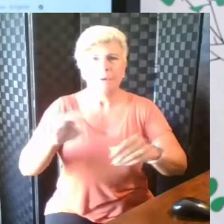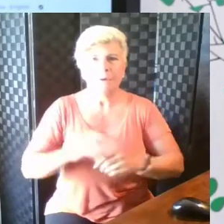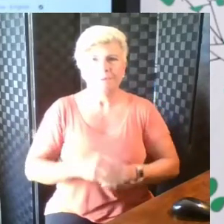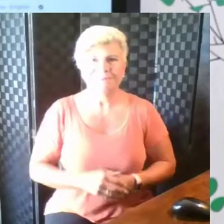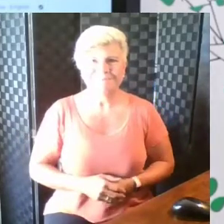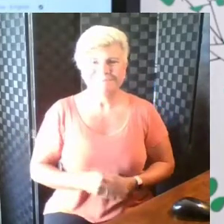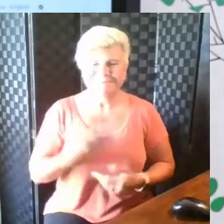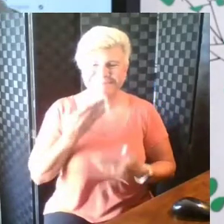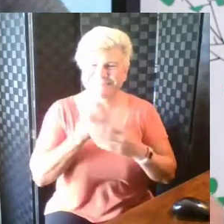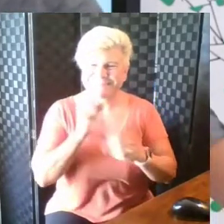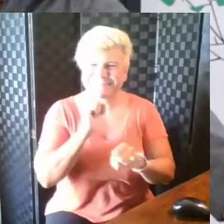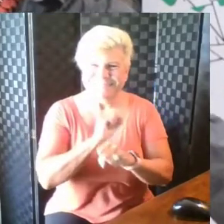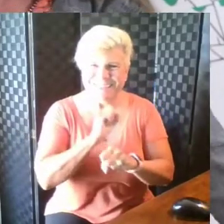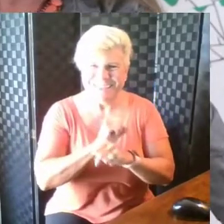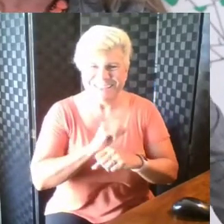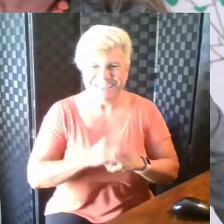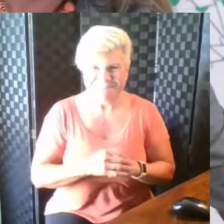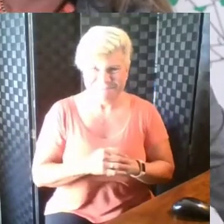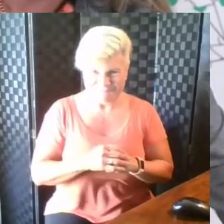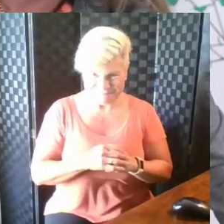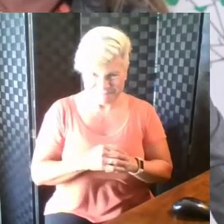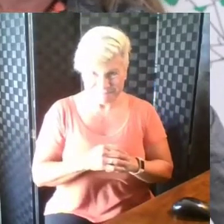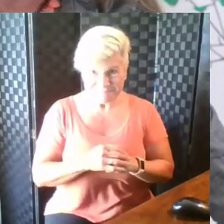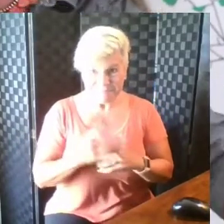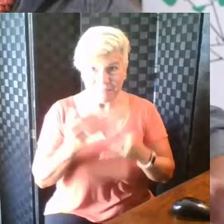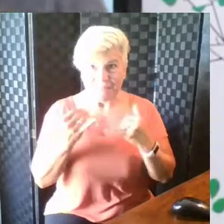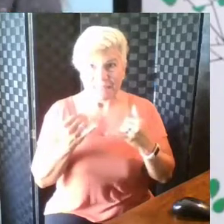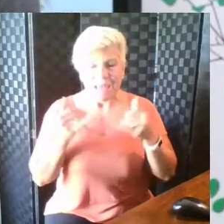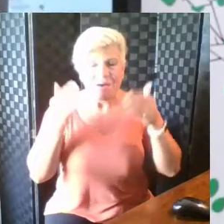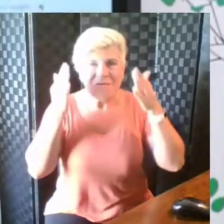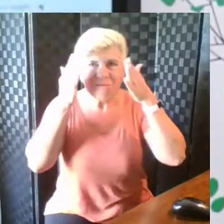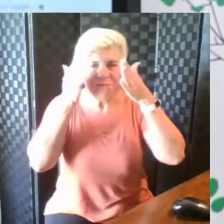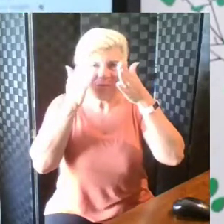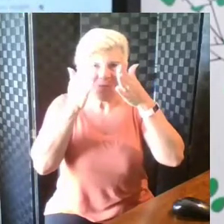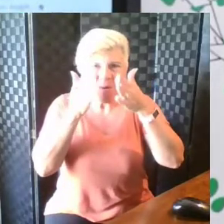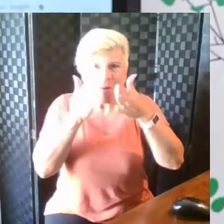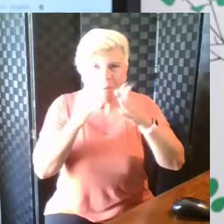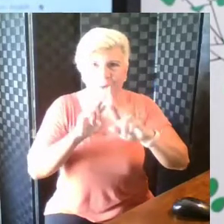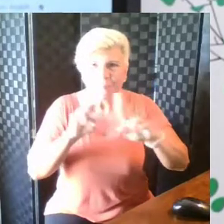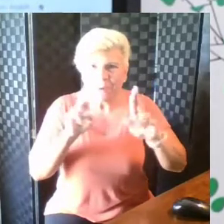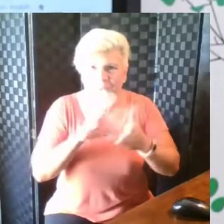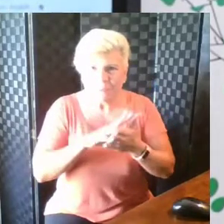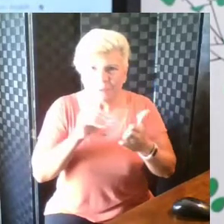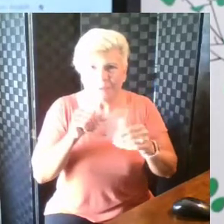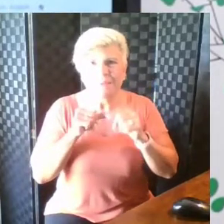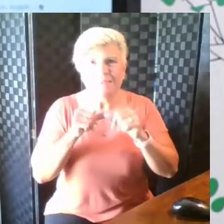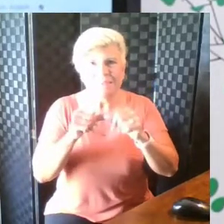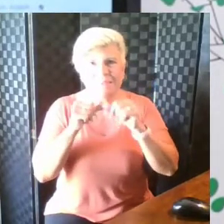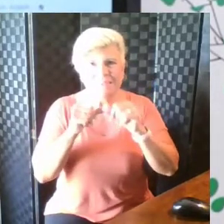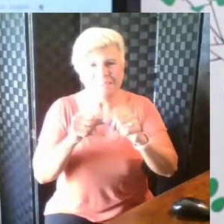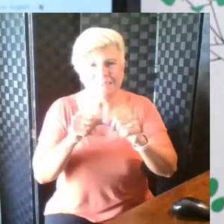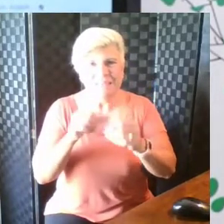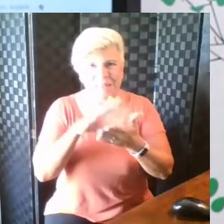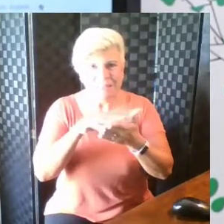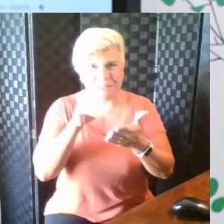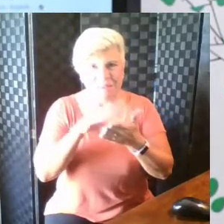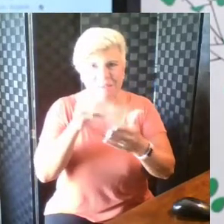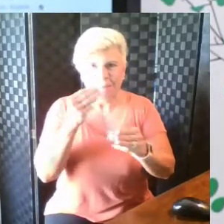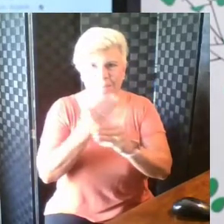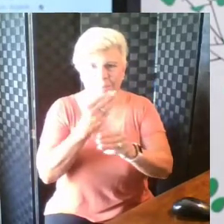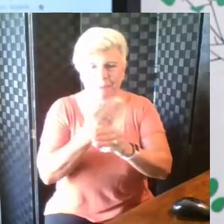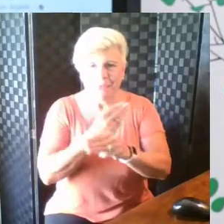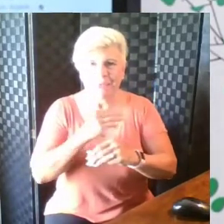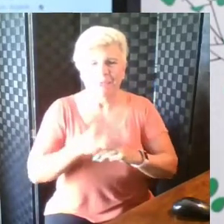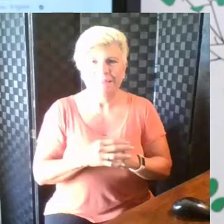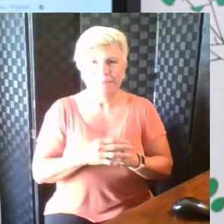Good job. All right. Now that we're focused and ready, we can continue our adventure from yesterday. If you remember, we